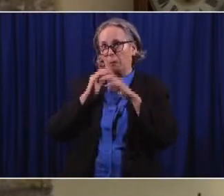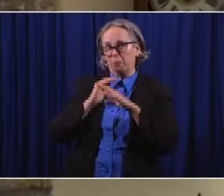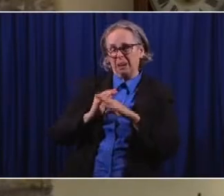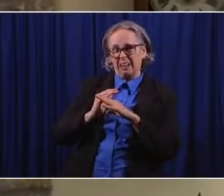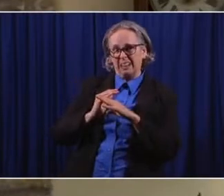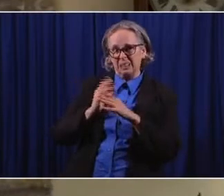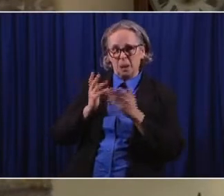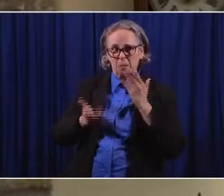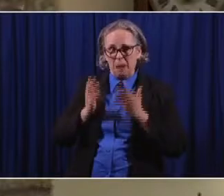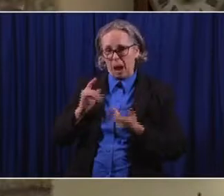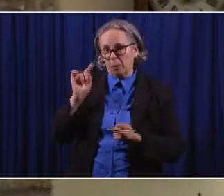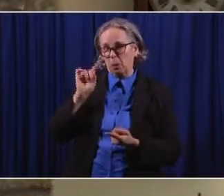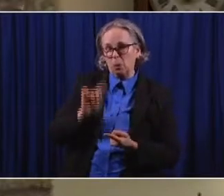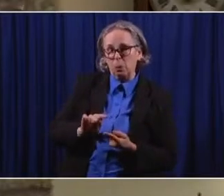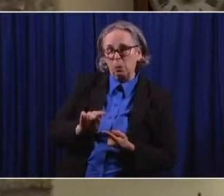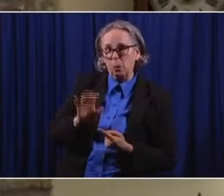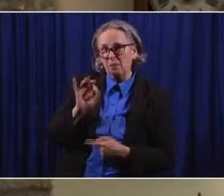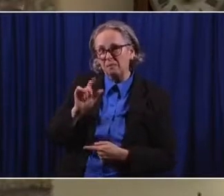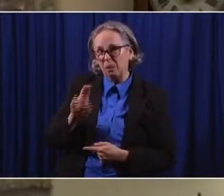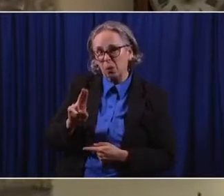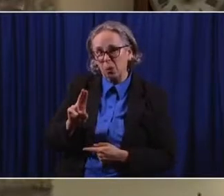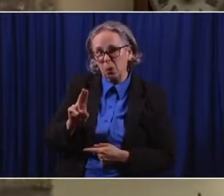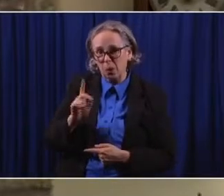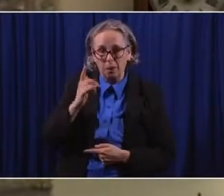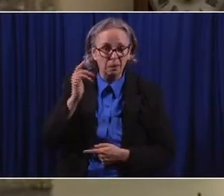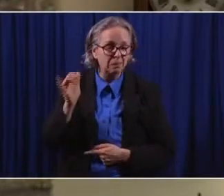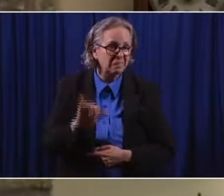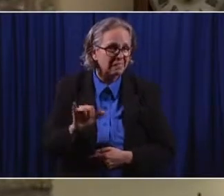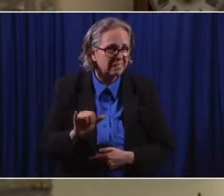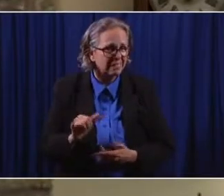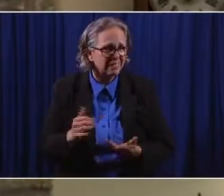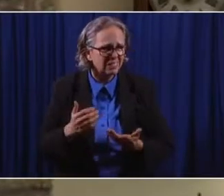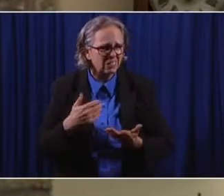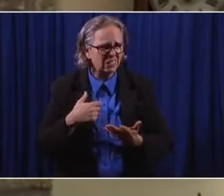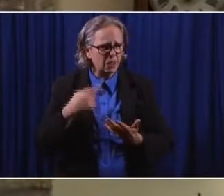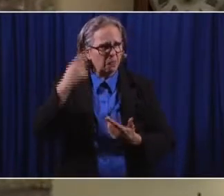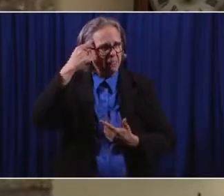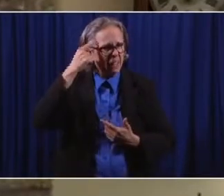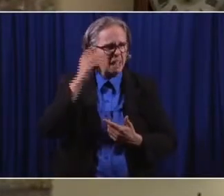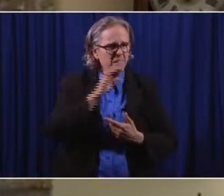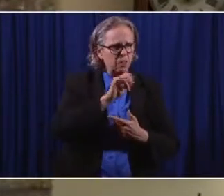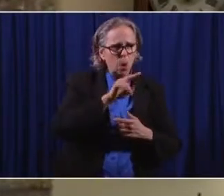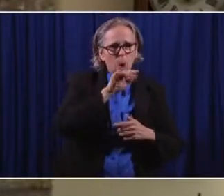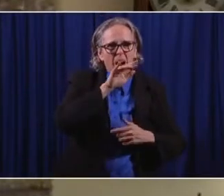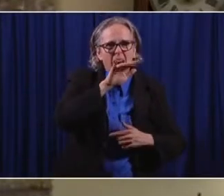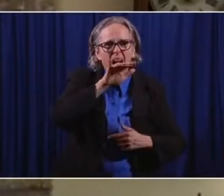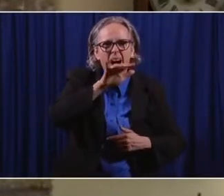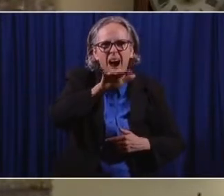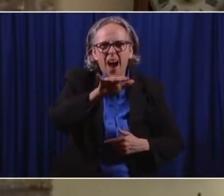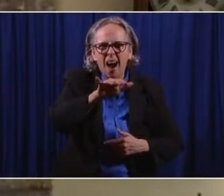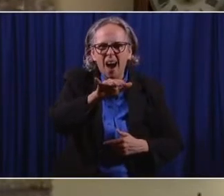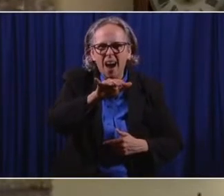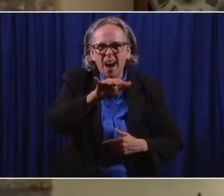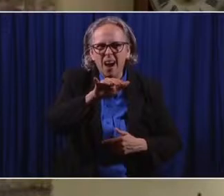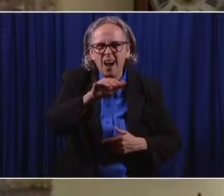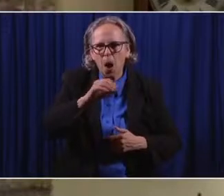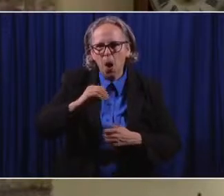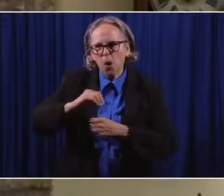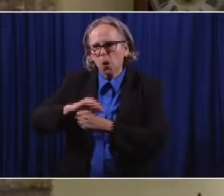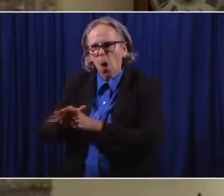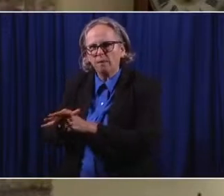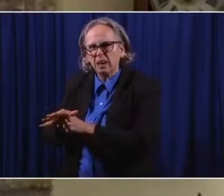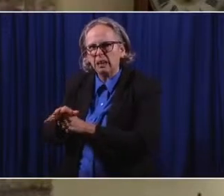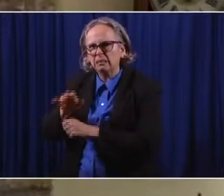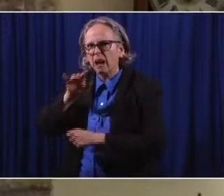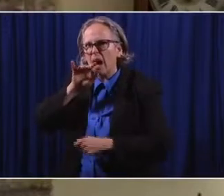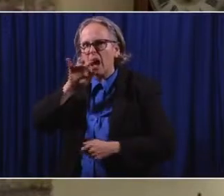things to fight back the COVID, are things that you can use to fight back the flu. They're not inconsistent. In fact, they're